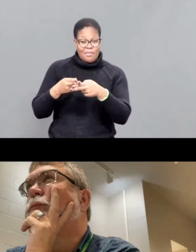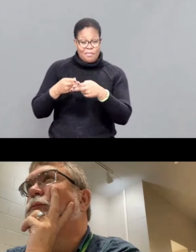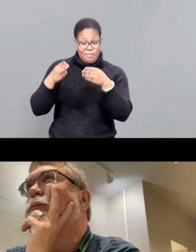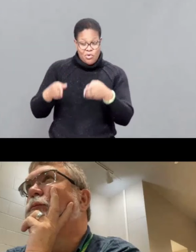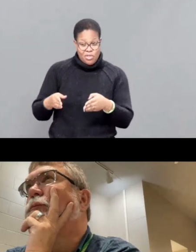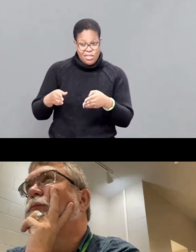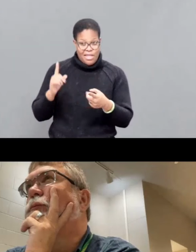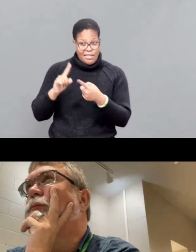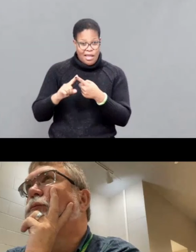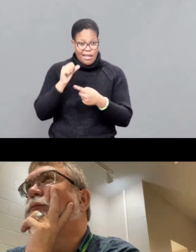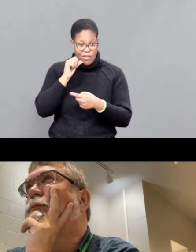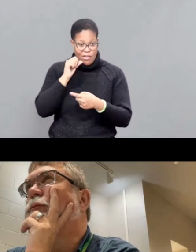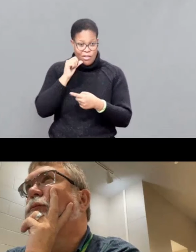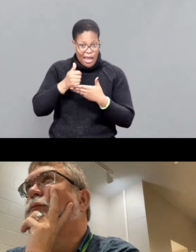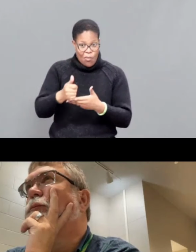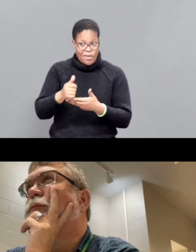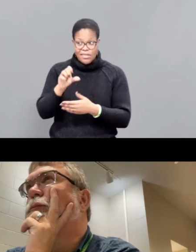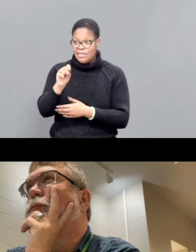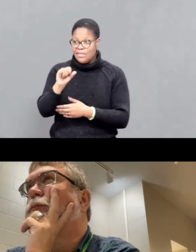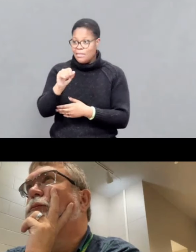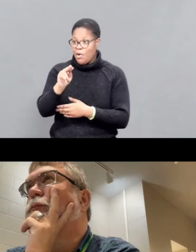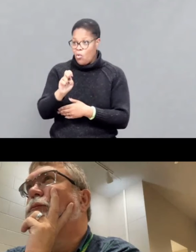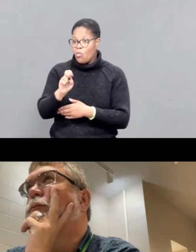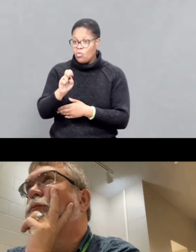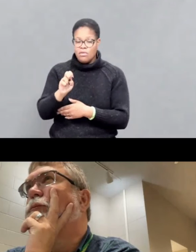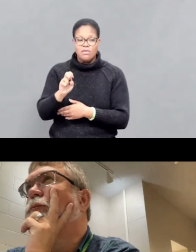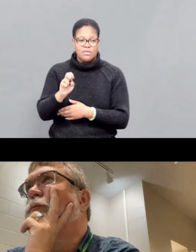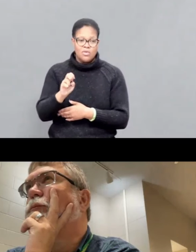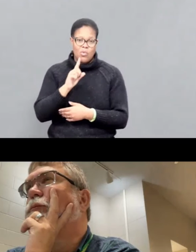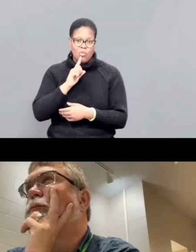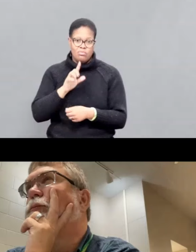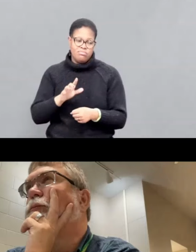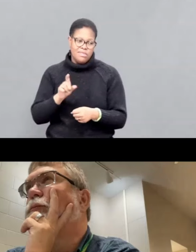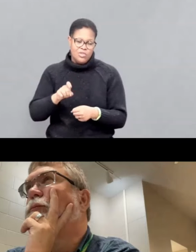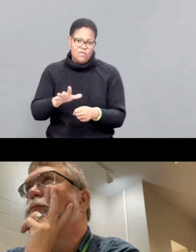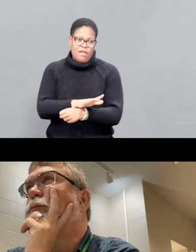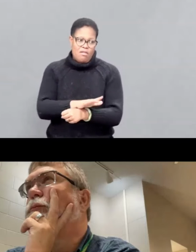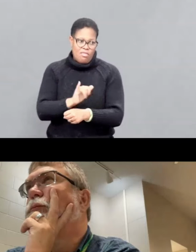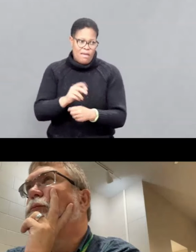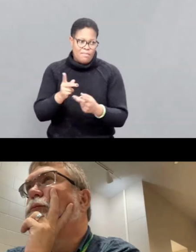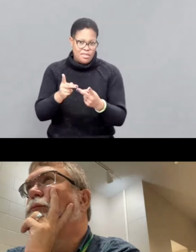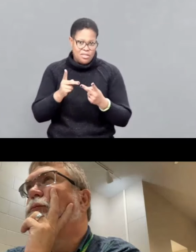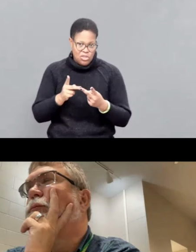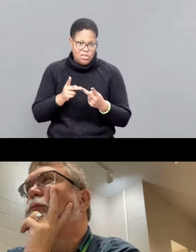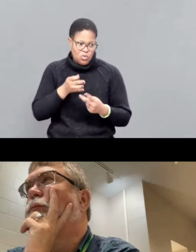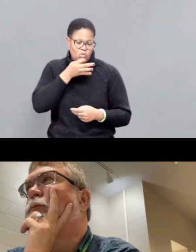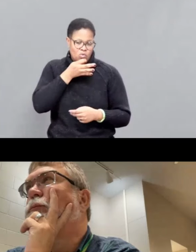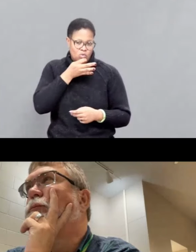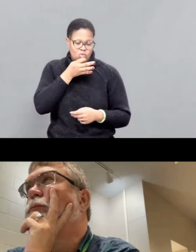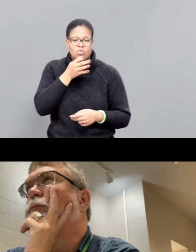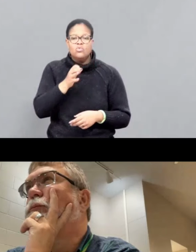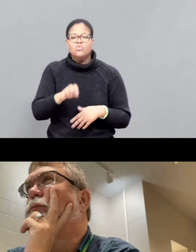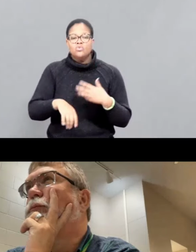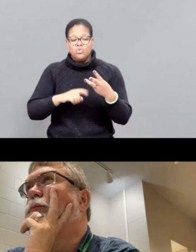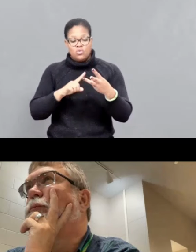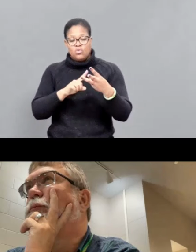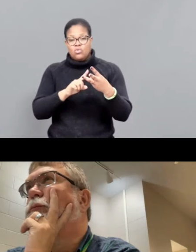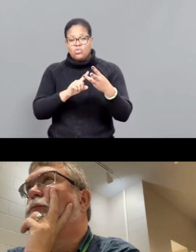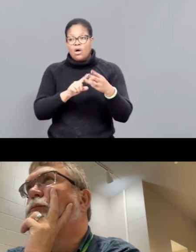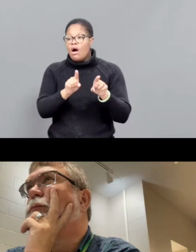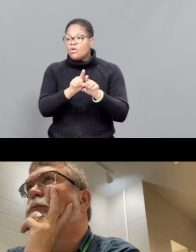until yesterday helping Simone out, so we definitely need to fill that position as well. And we will also have a